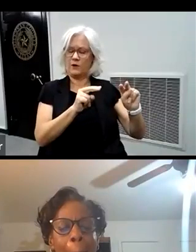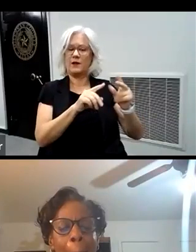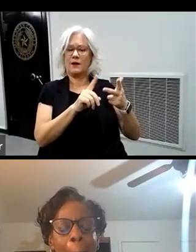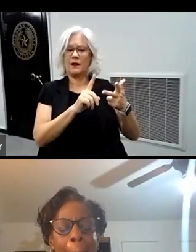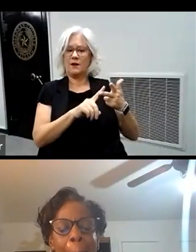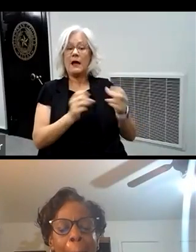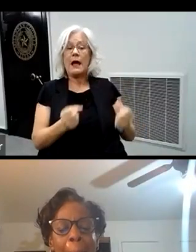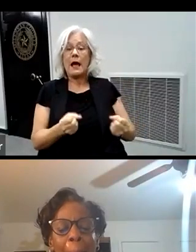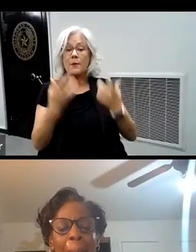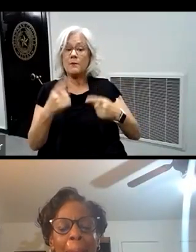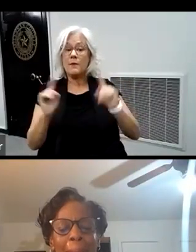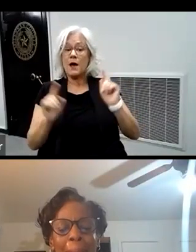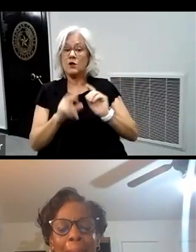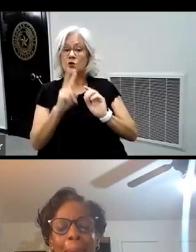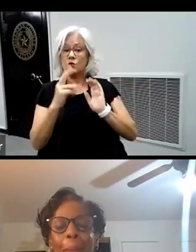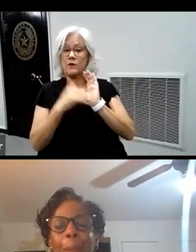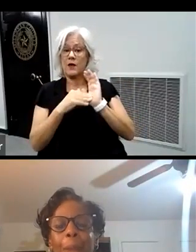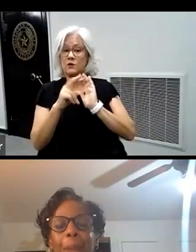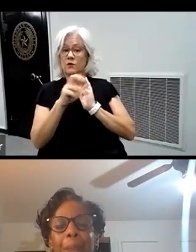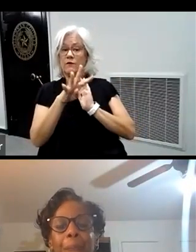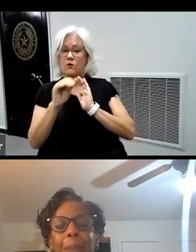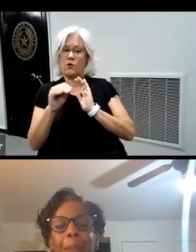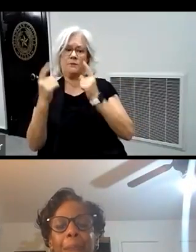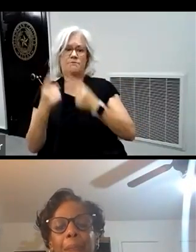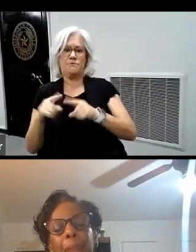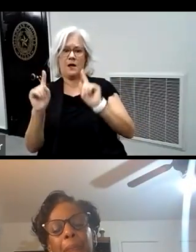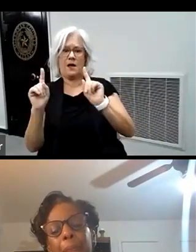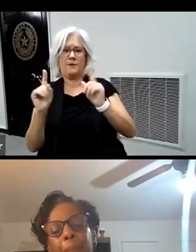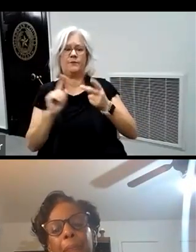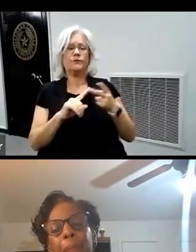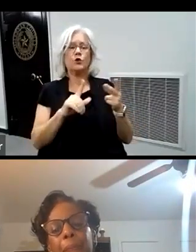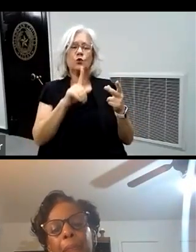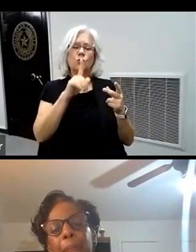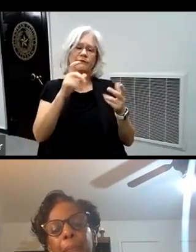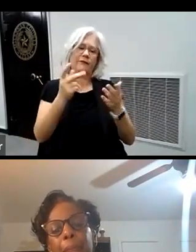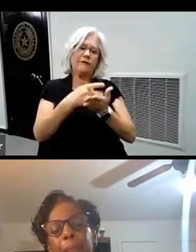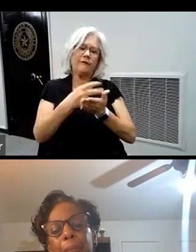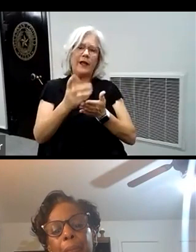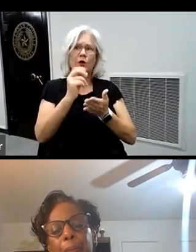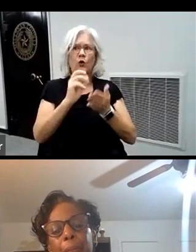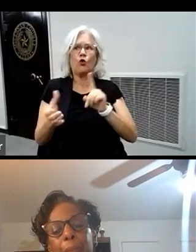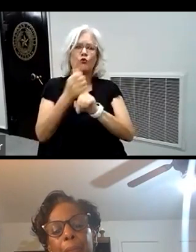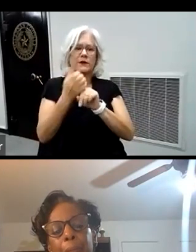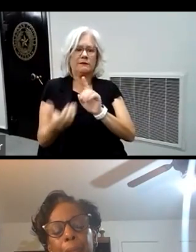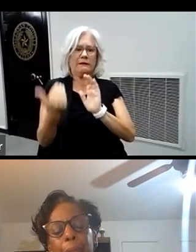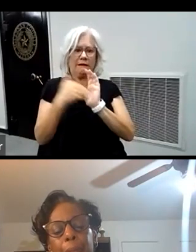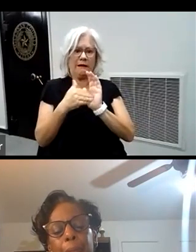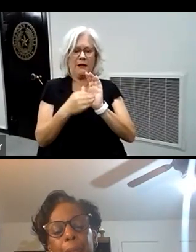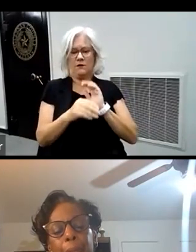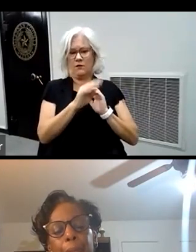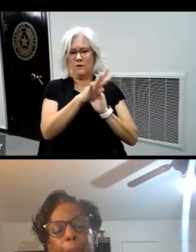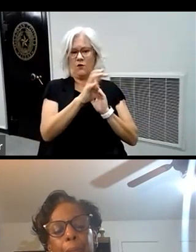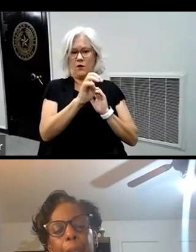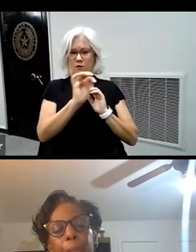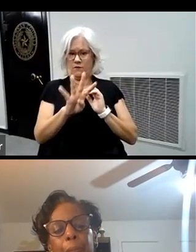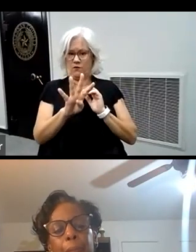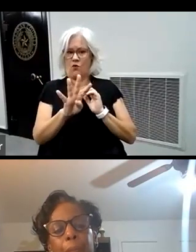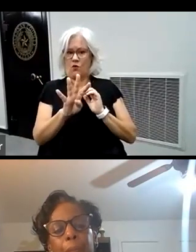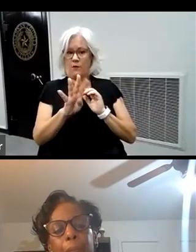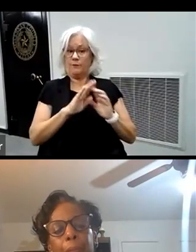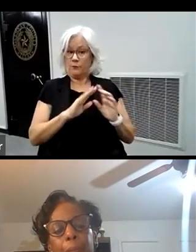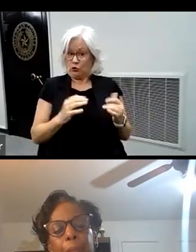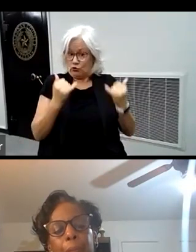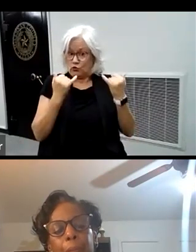been 2,240. Unsuccessful or arrested have been 404.